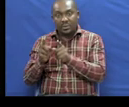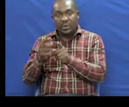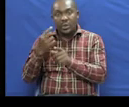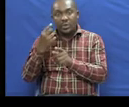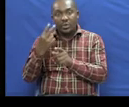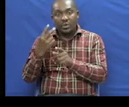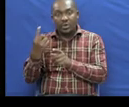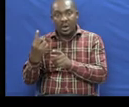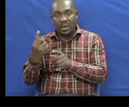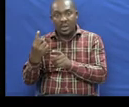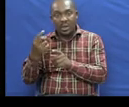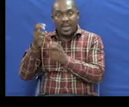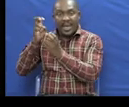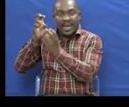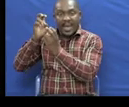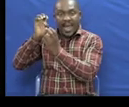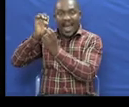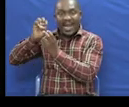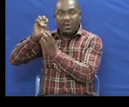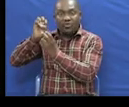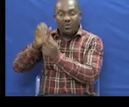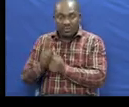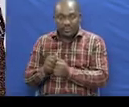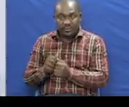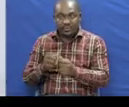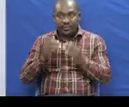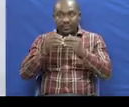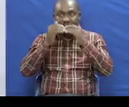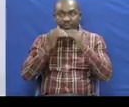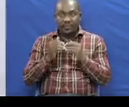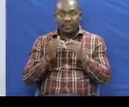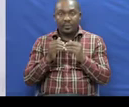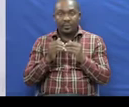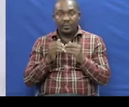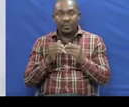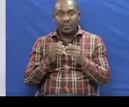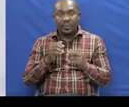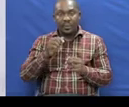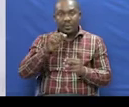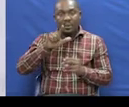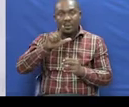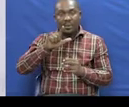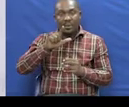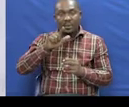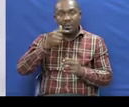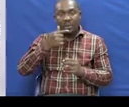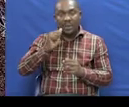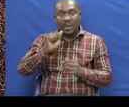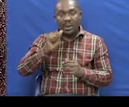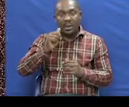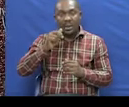electrons. Followed with other elements like titanium. Now we're going to write square bracket